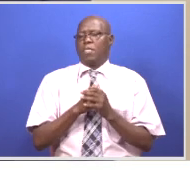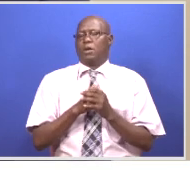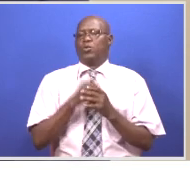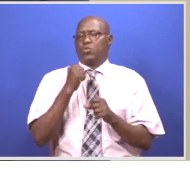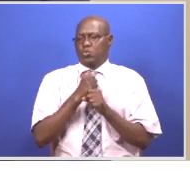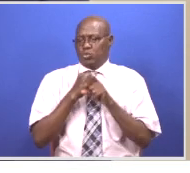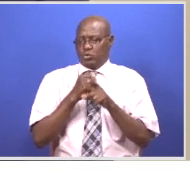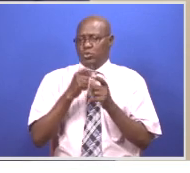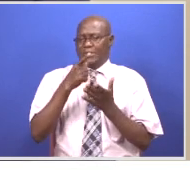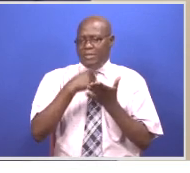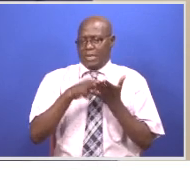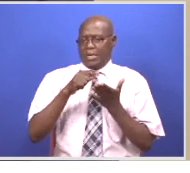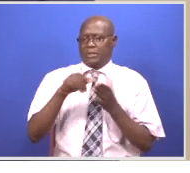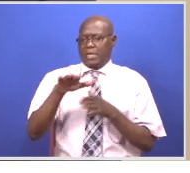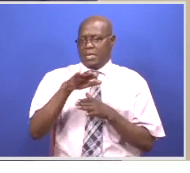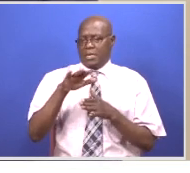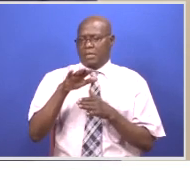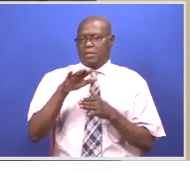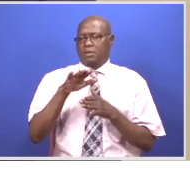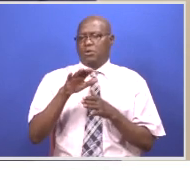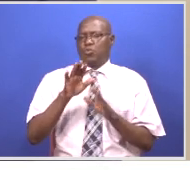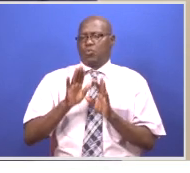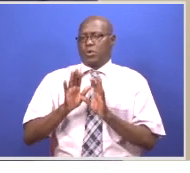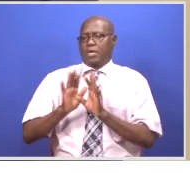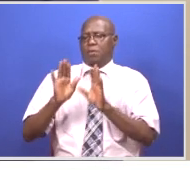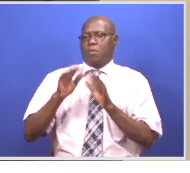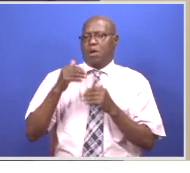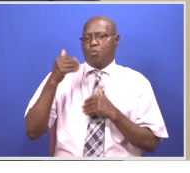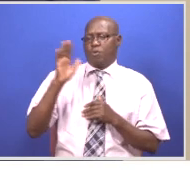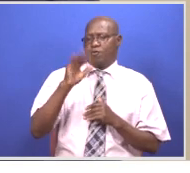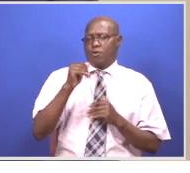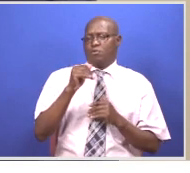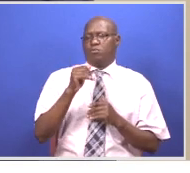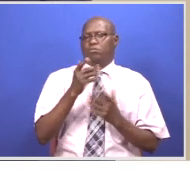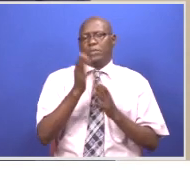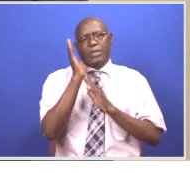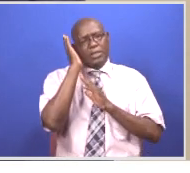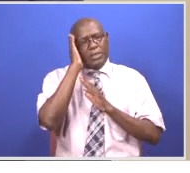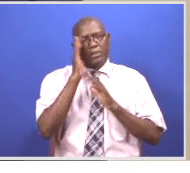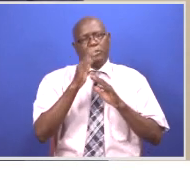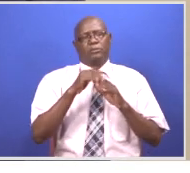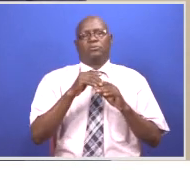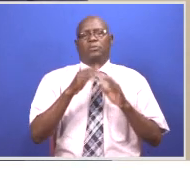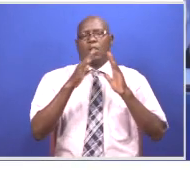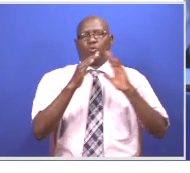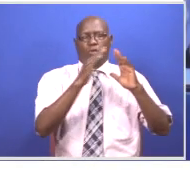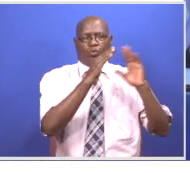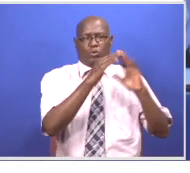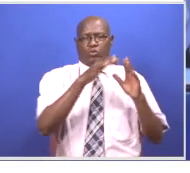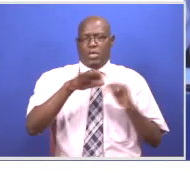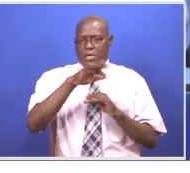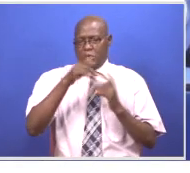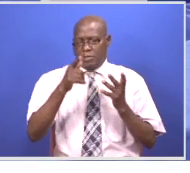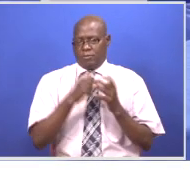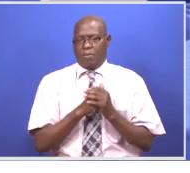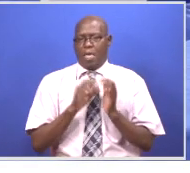so that we keep this away from the residences for a better and harmonious society. The